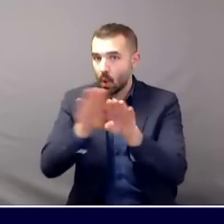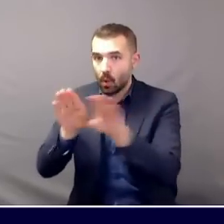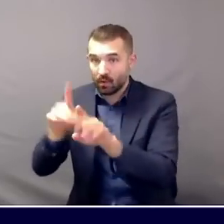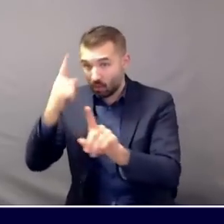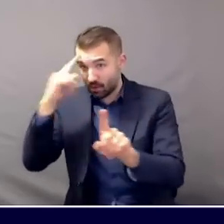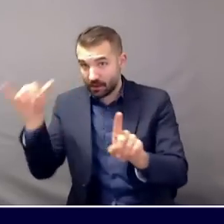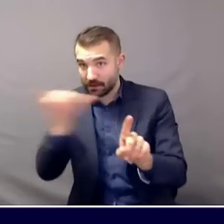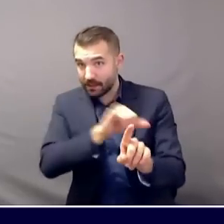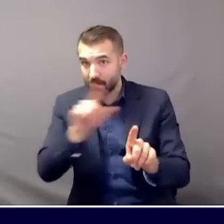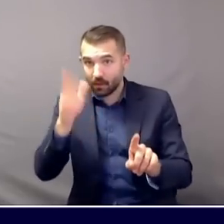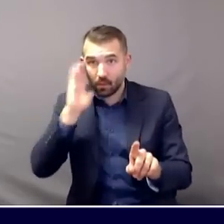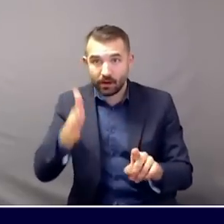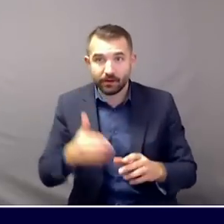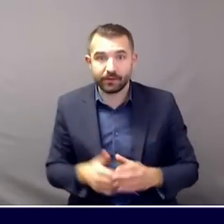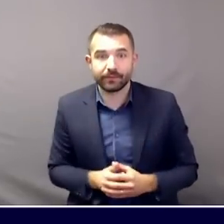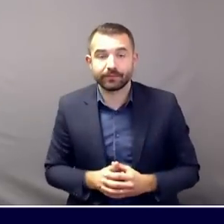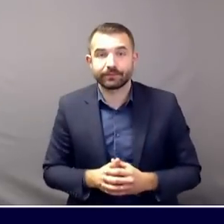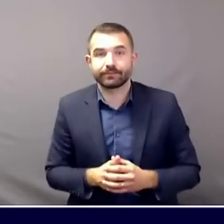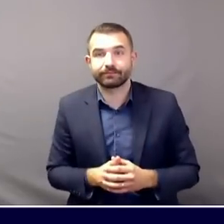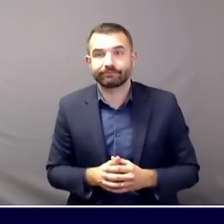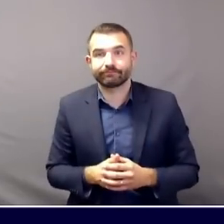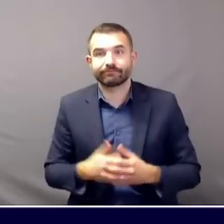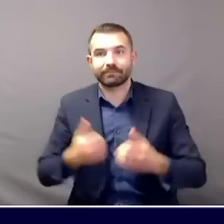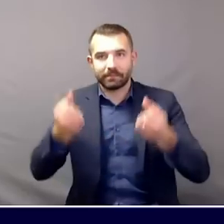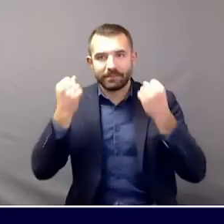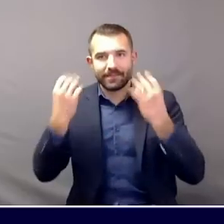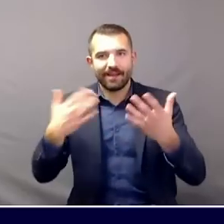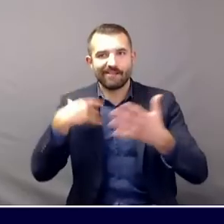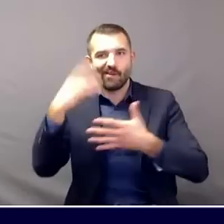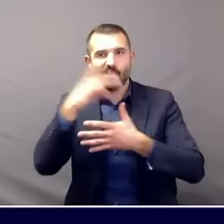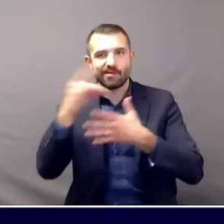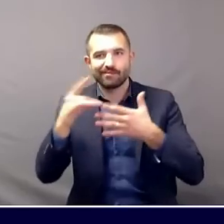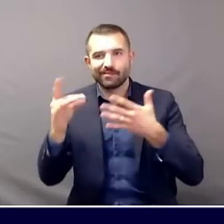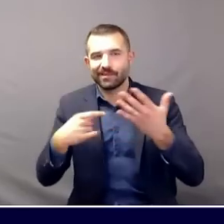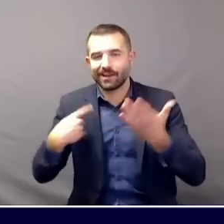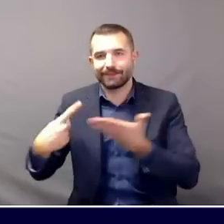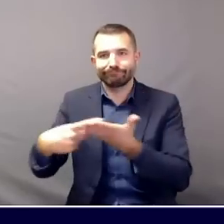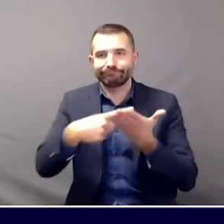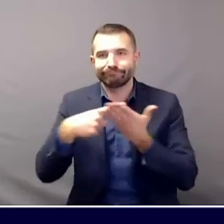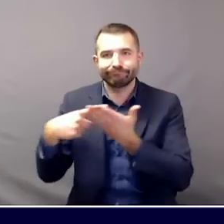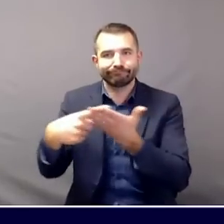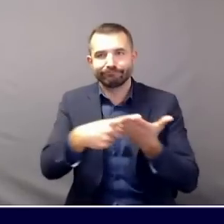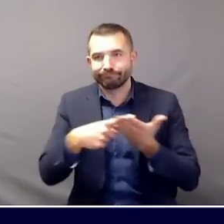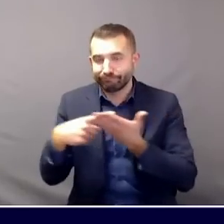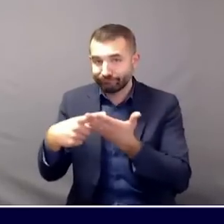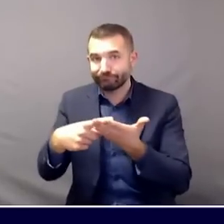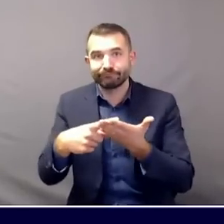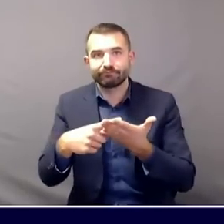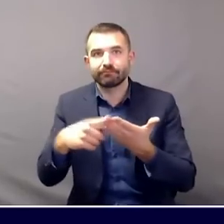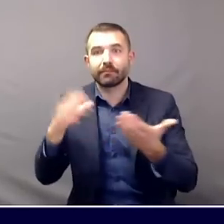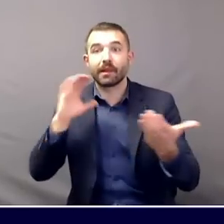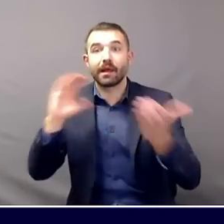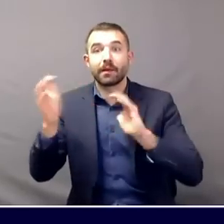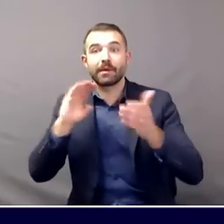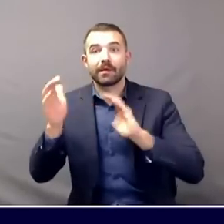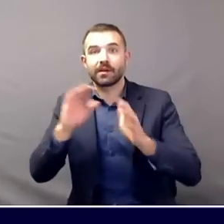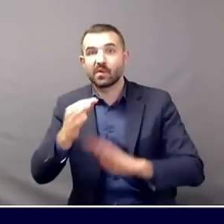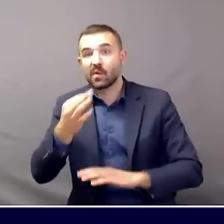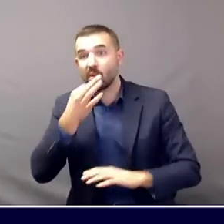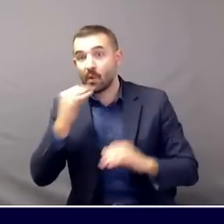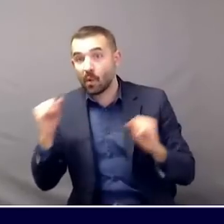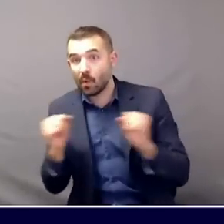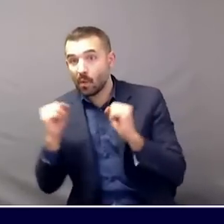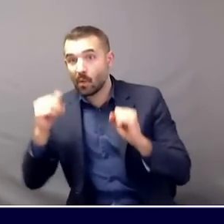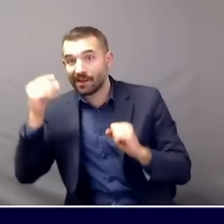differences between this season versus last spring is last spring we had federal and